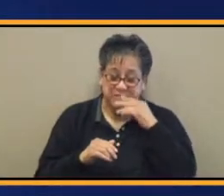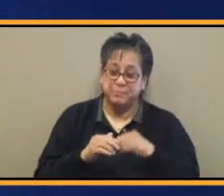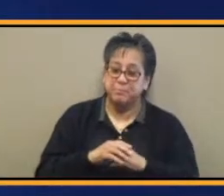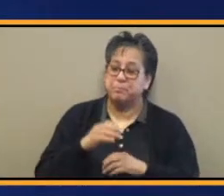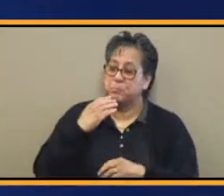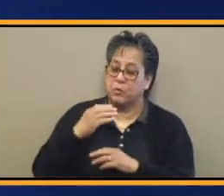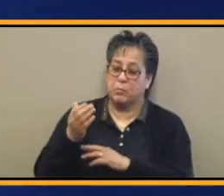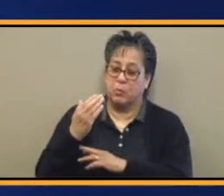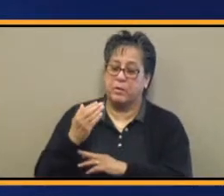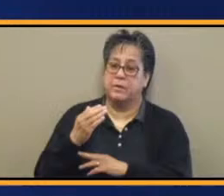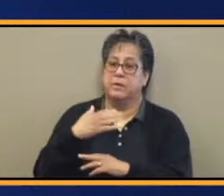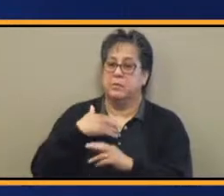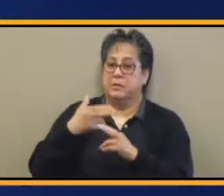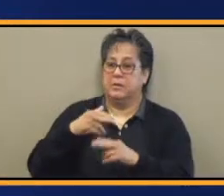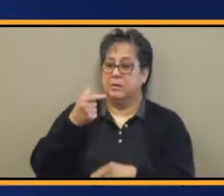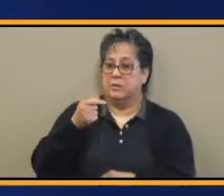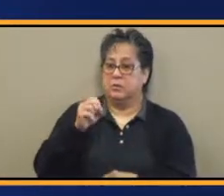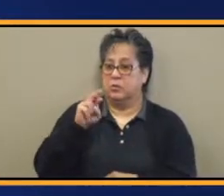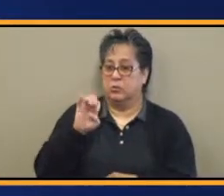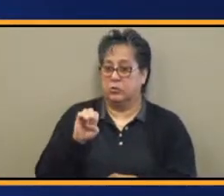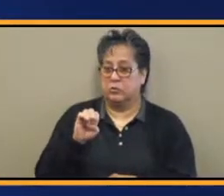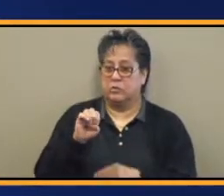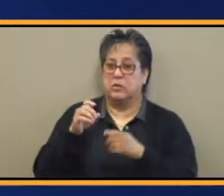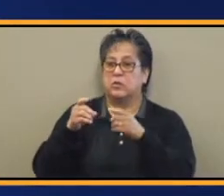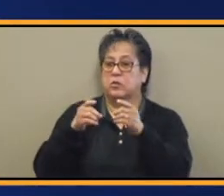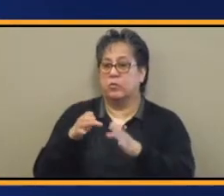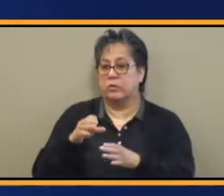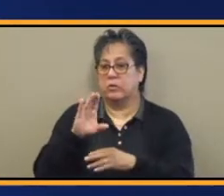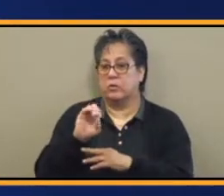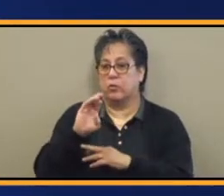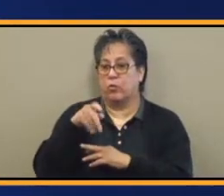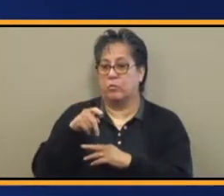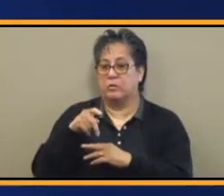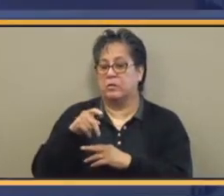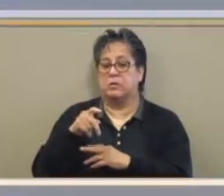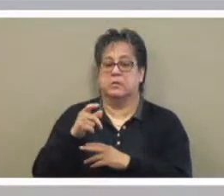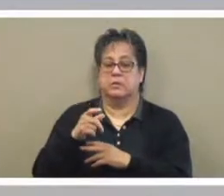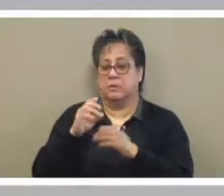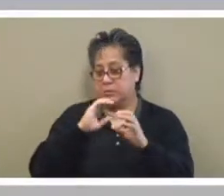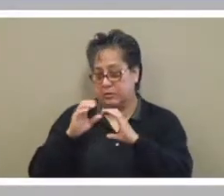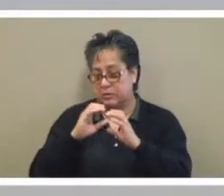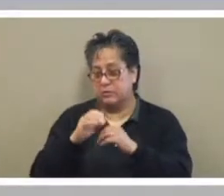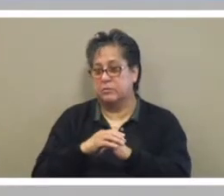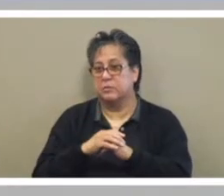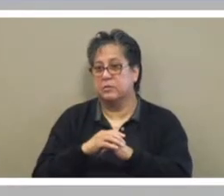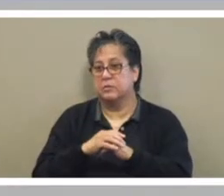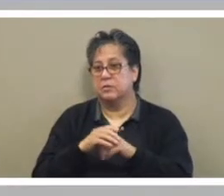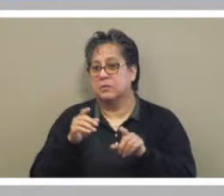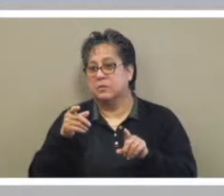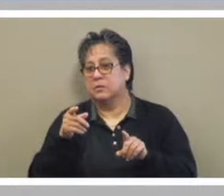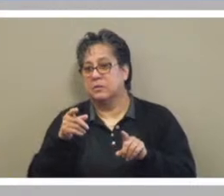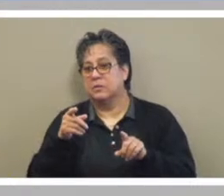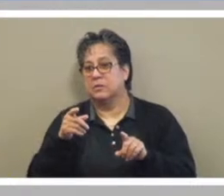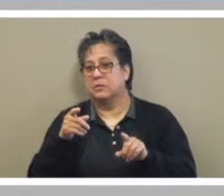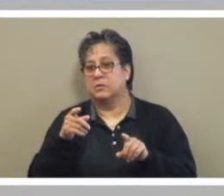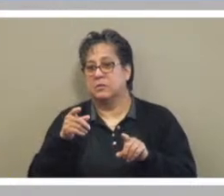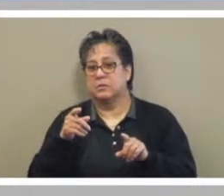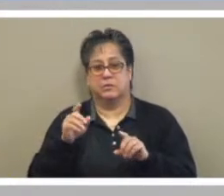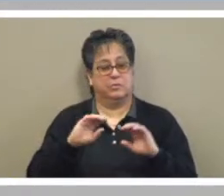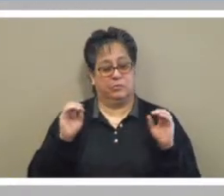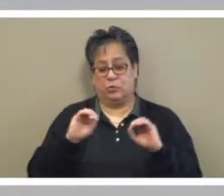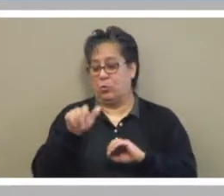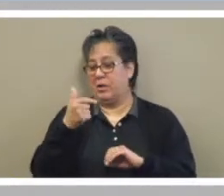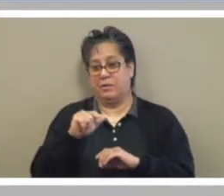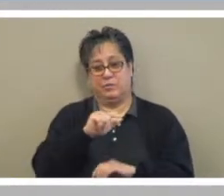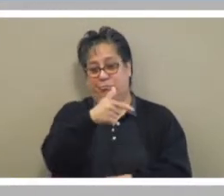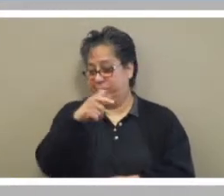Good morning, Mayor Council. My name is George De La Torre. I'm the Director of Corporate Communications at El Paso Electric. Thank you. I just want to let you know there's no one else for you to pass it off to, so